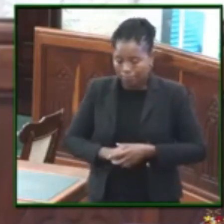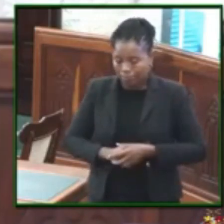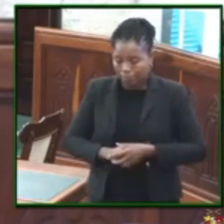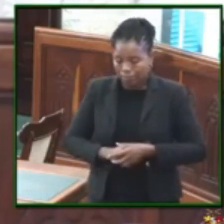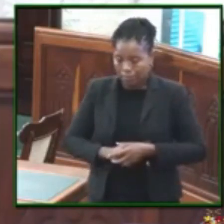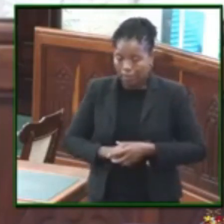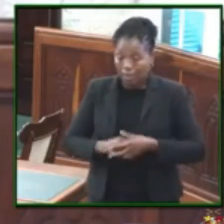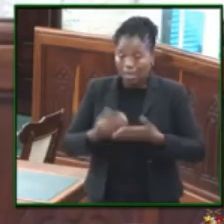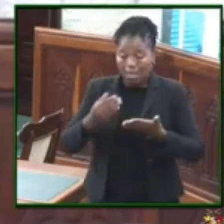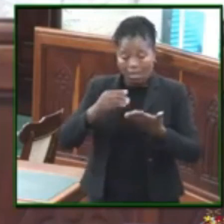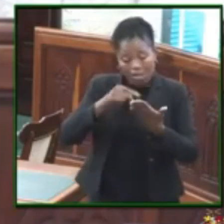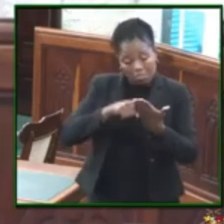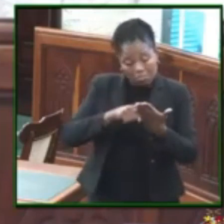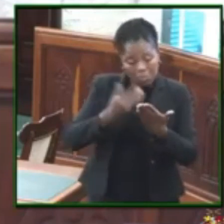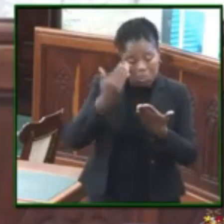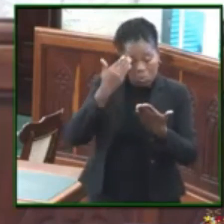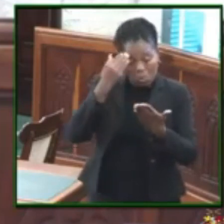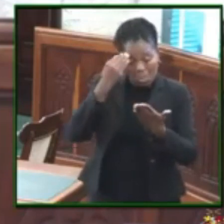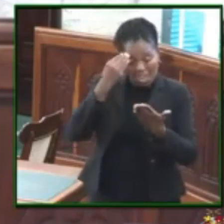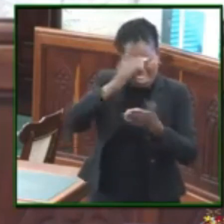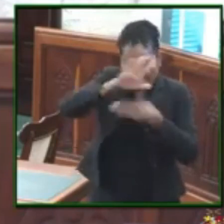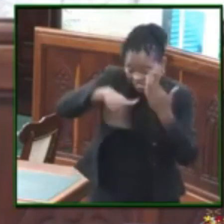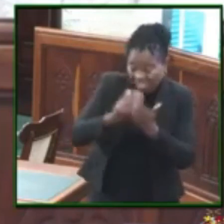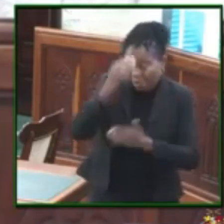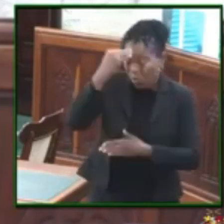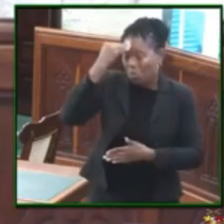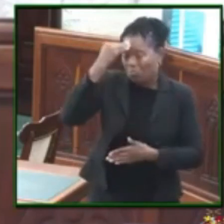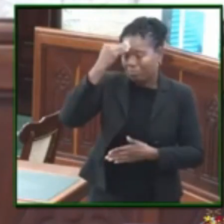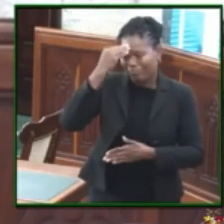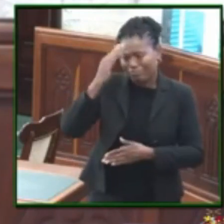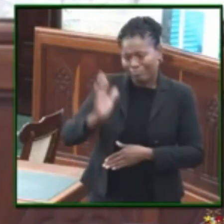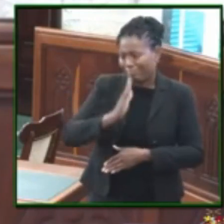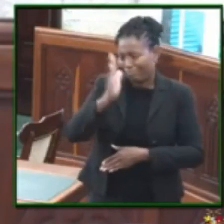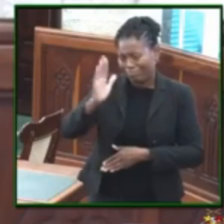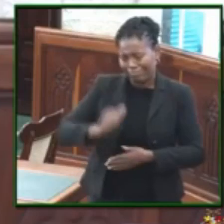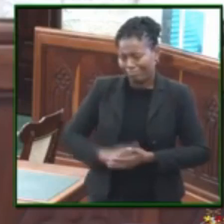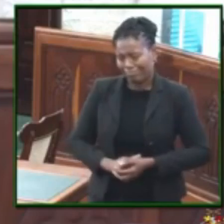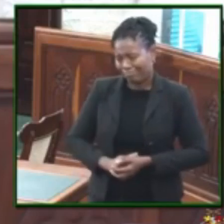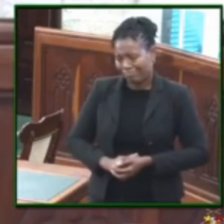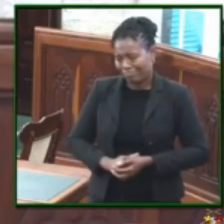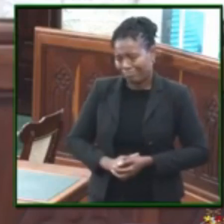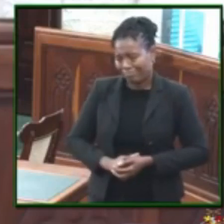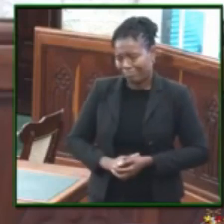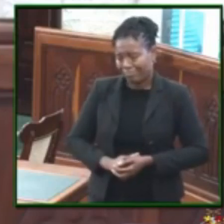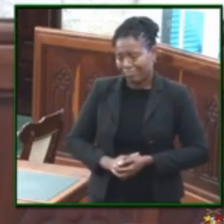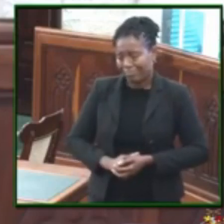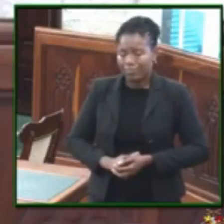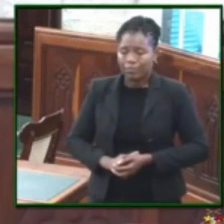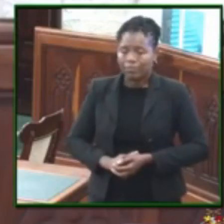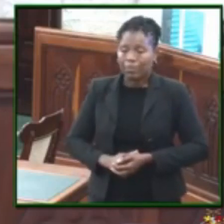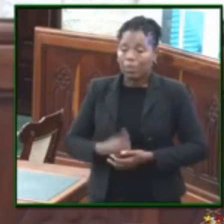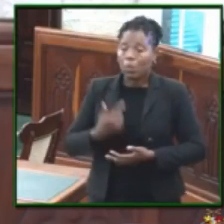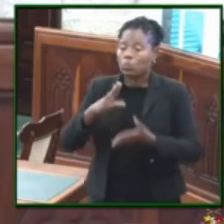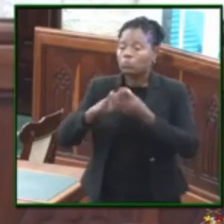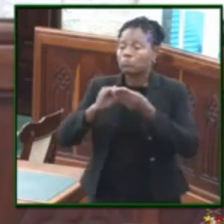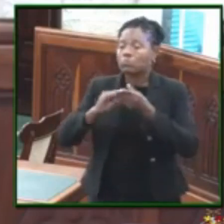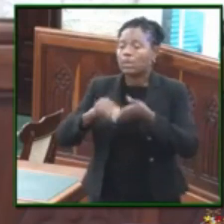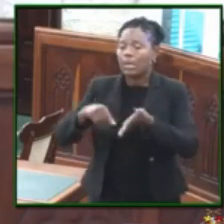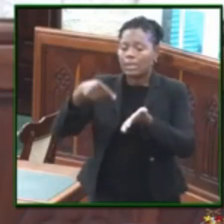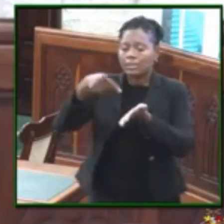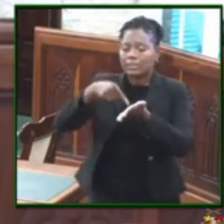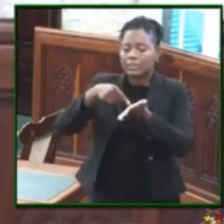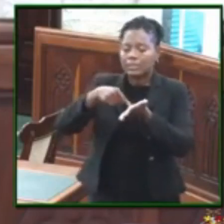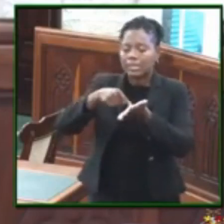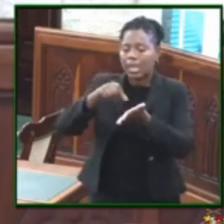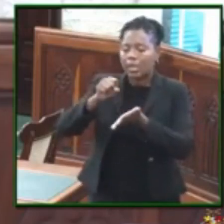know everything. I am not omniscient. And when this debt